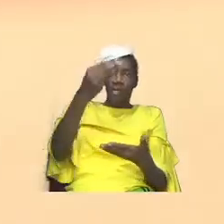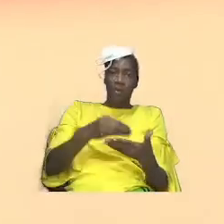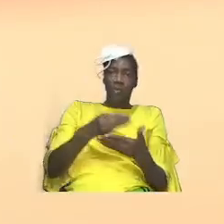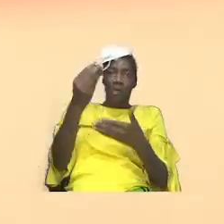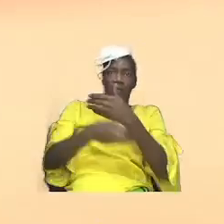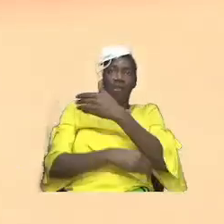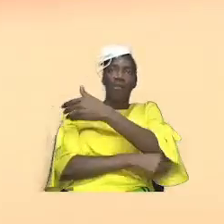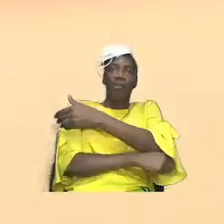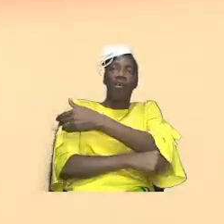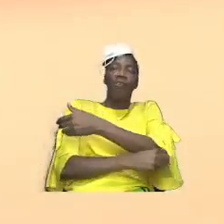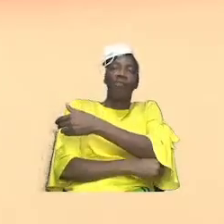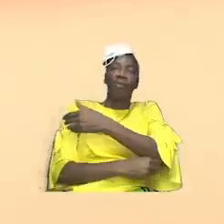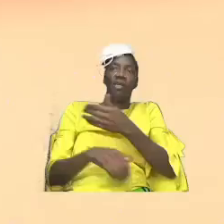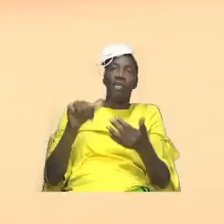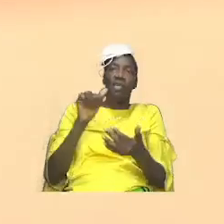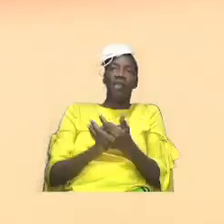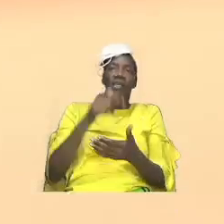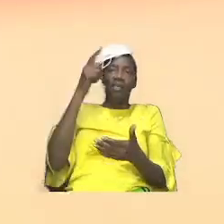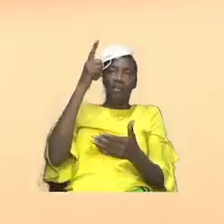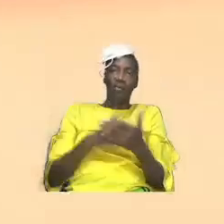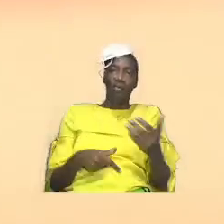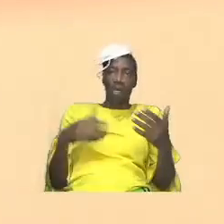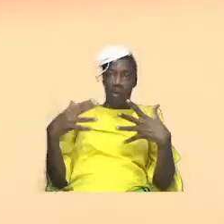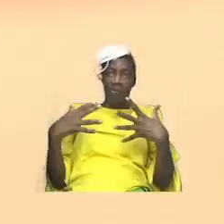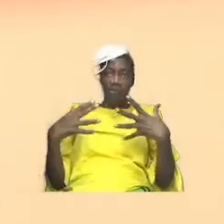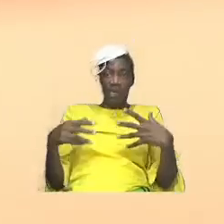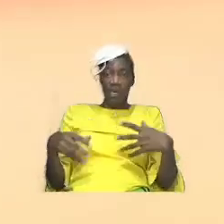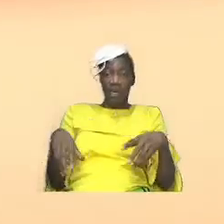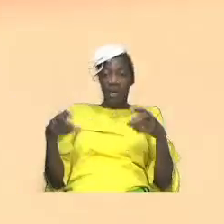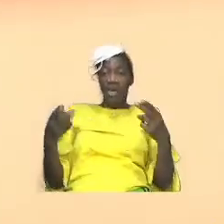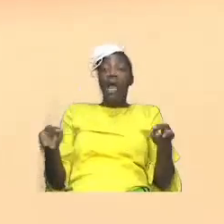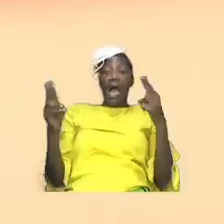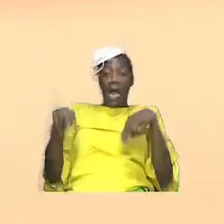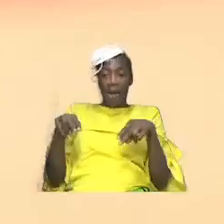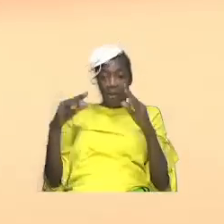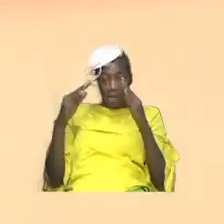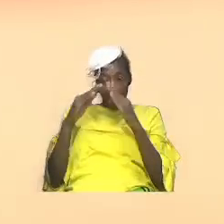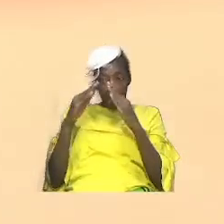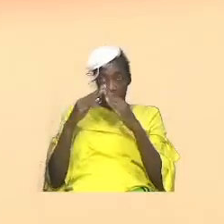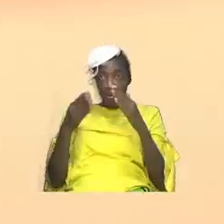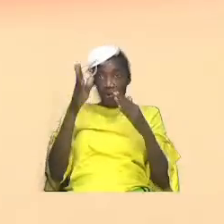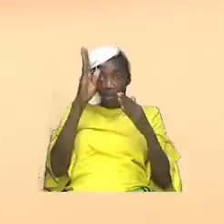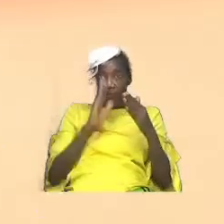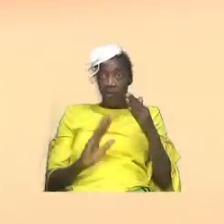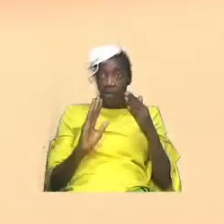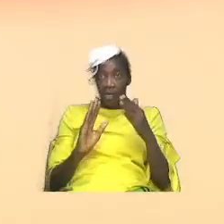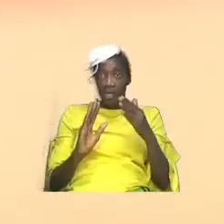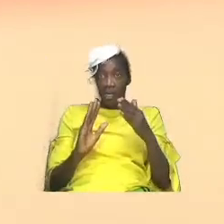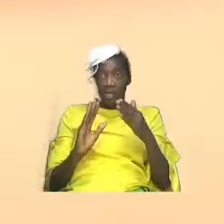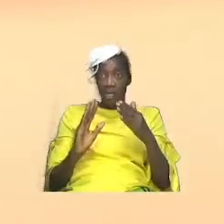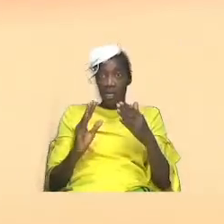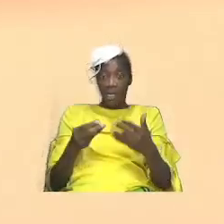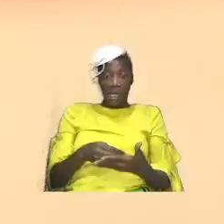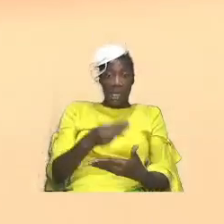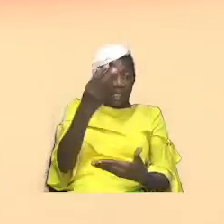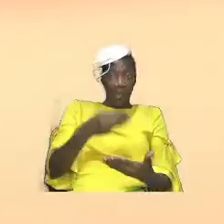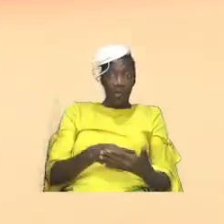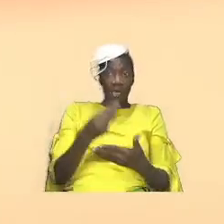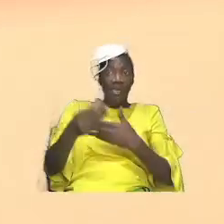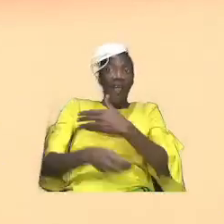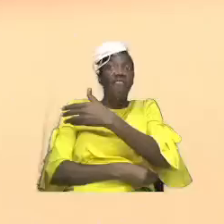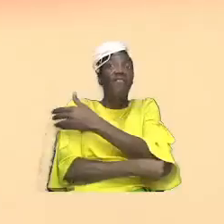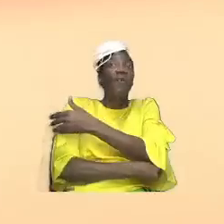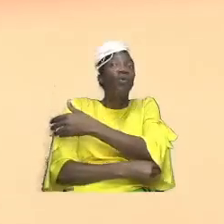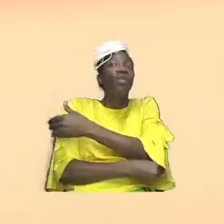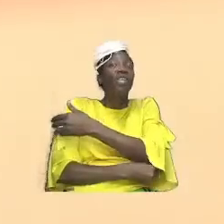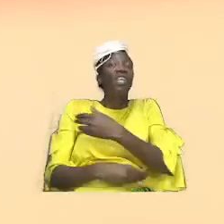foundation. And that is what I fear can be happening in the house of God. The expensive foundation that is already